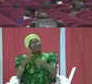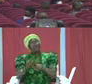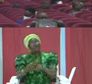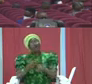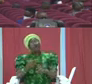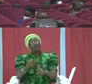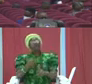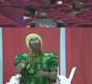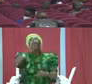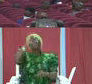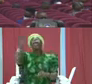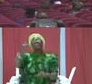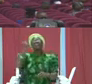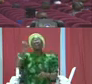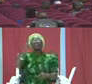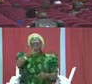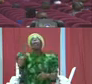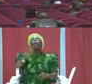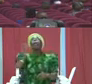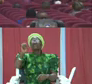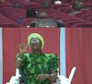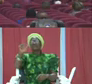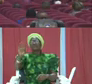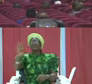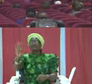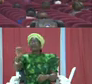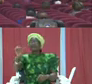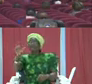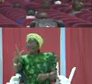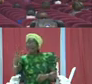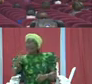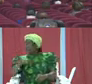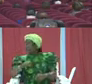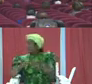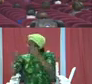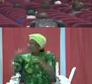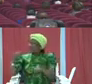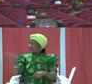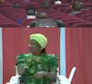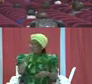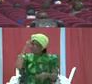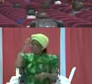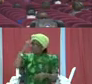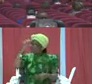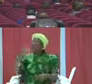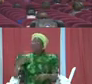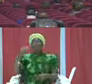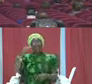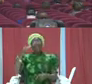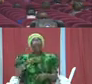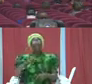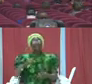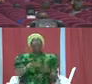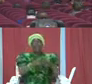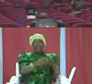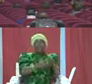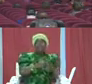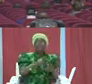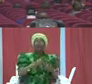coming for your head." So he began to run again. 1 Kings chapter